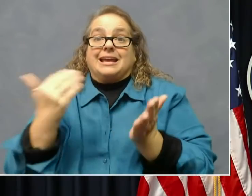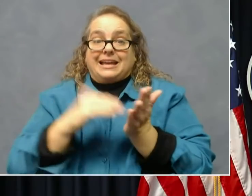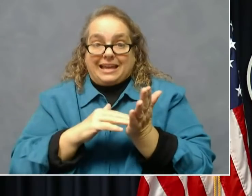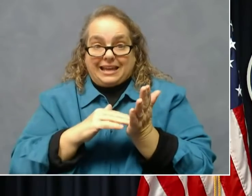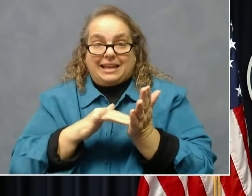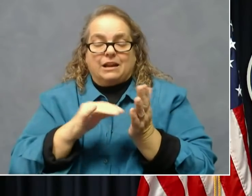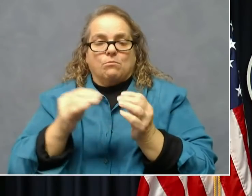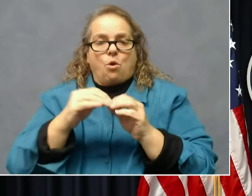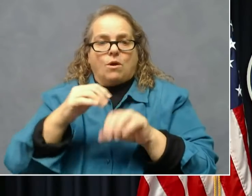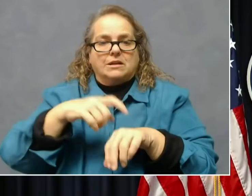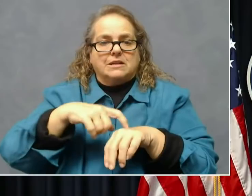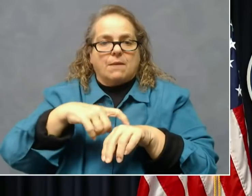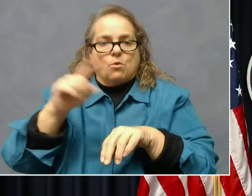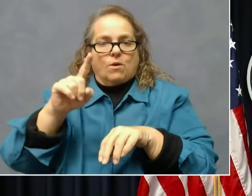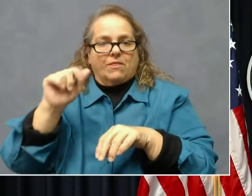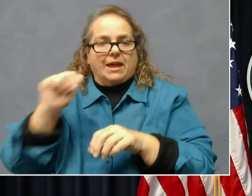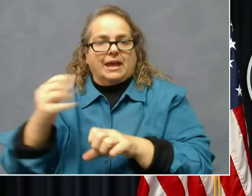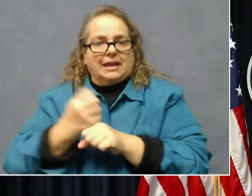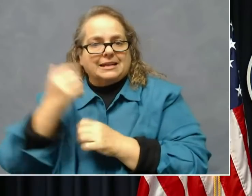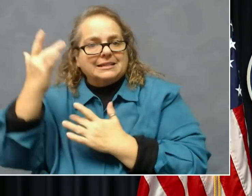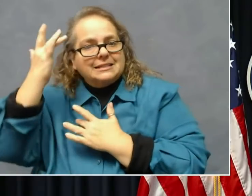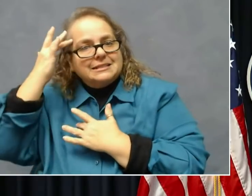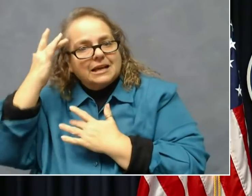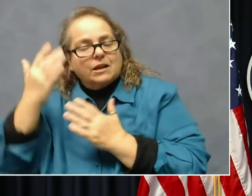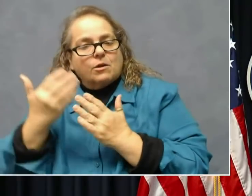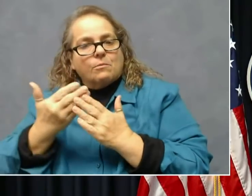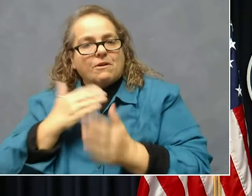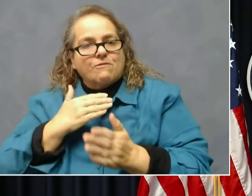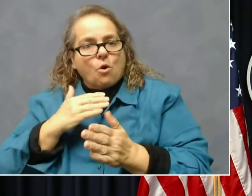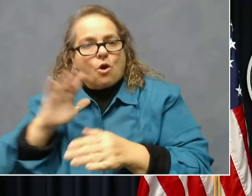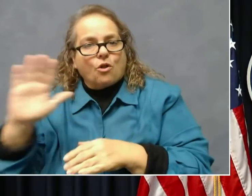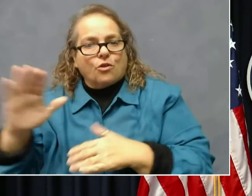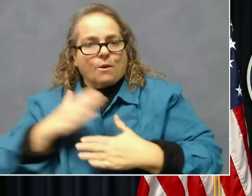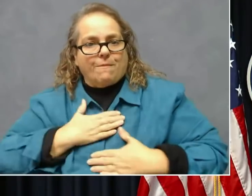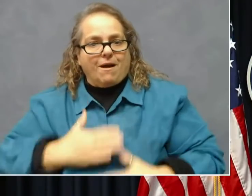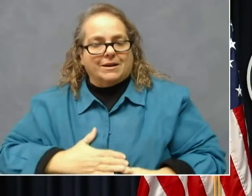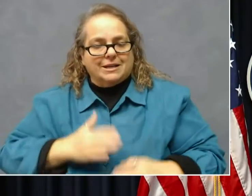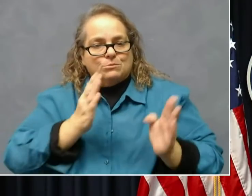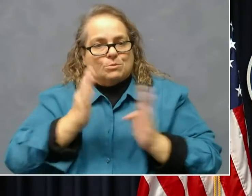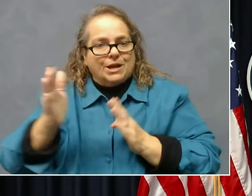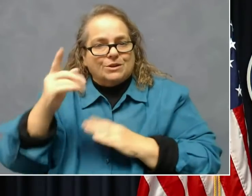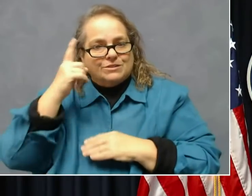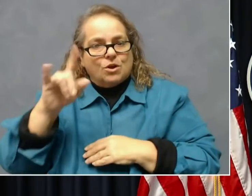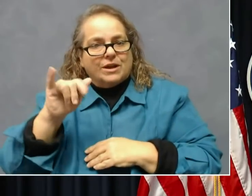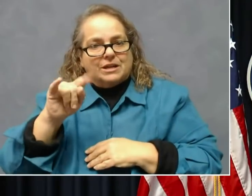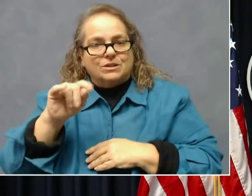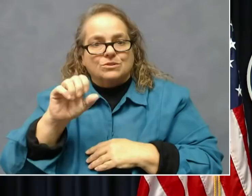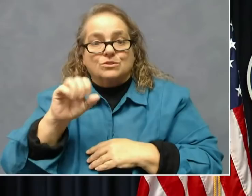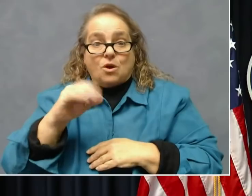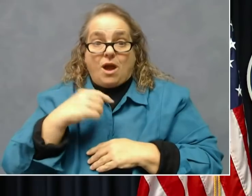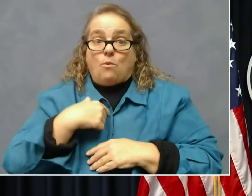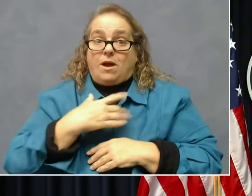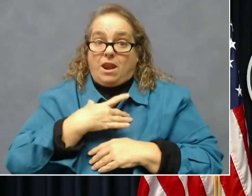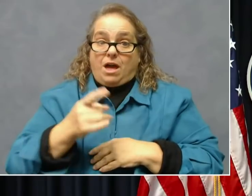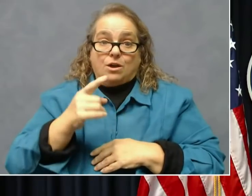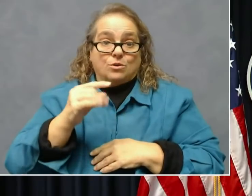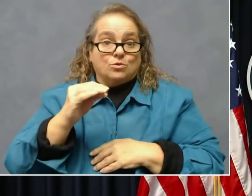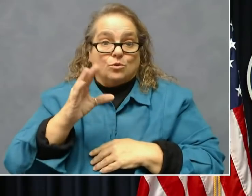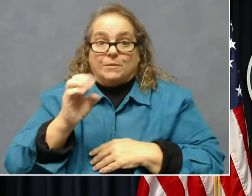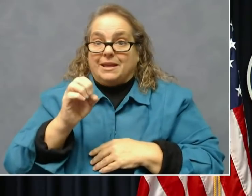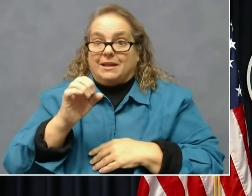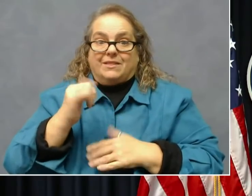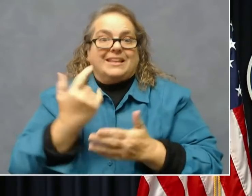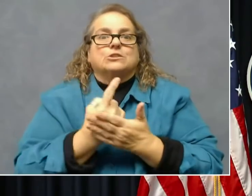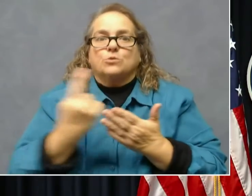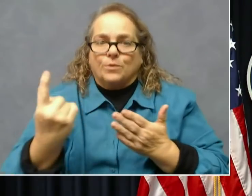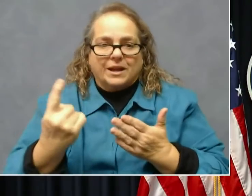that they could catch the virus before their body prepares for it. So I'd like it to be hit this week. That's not